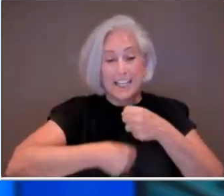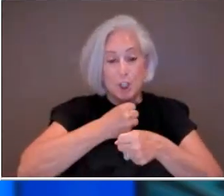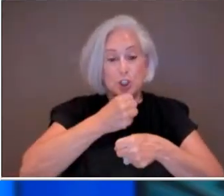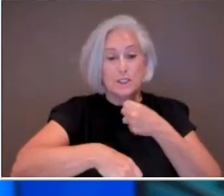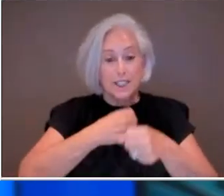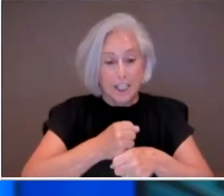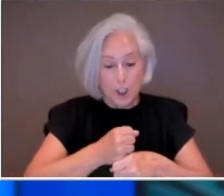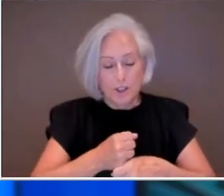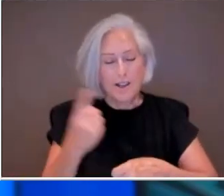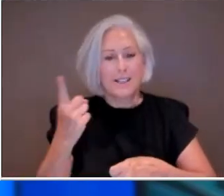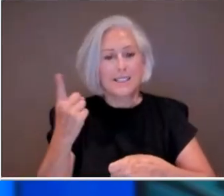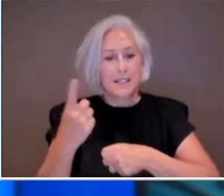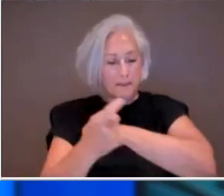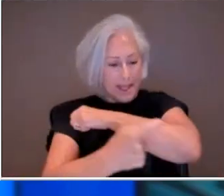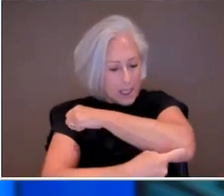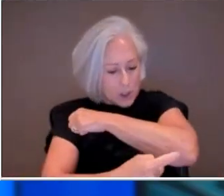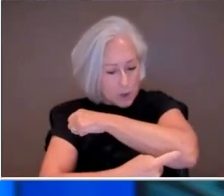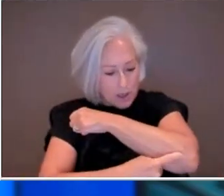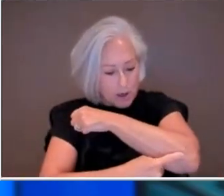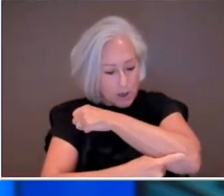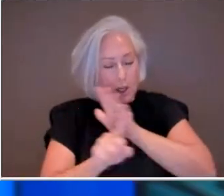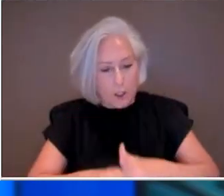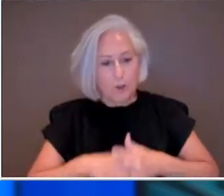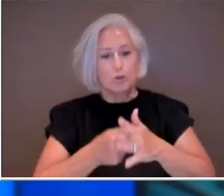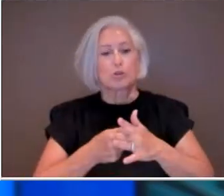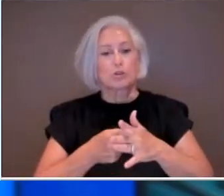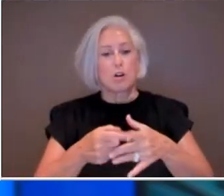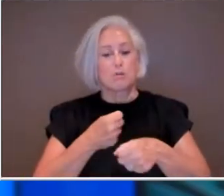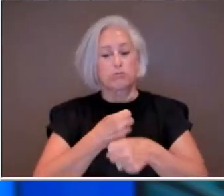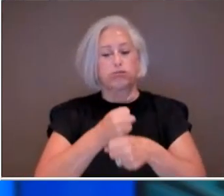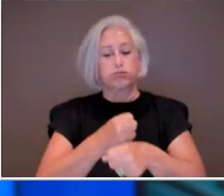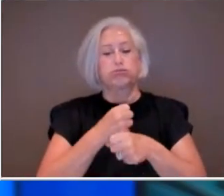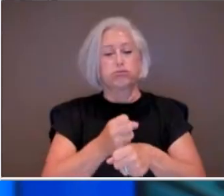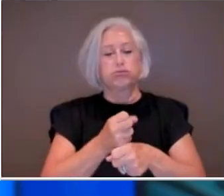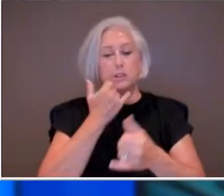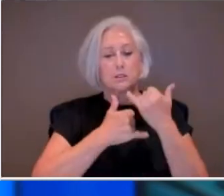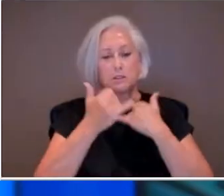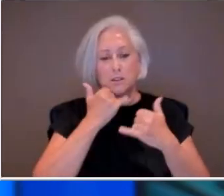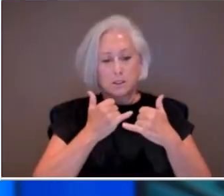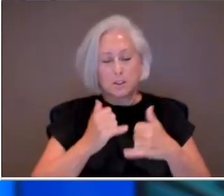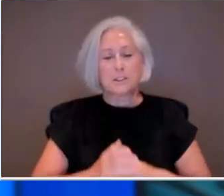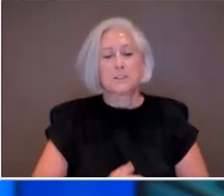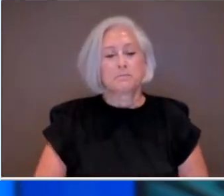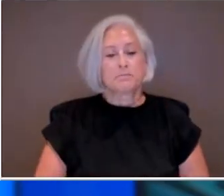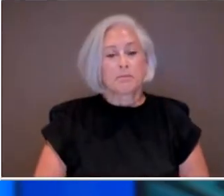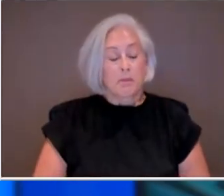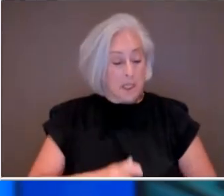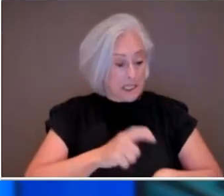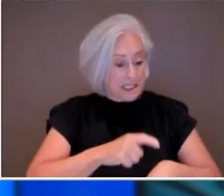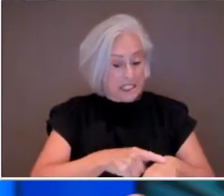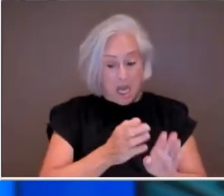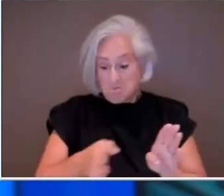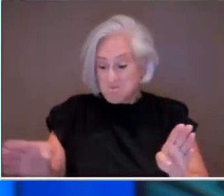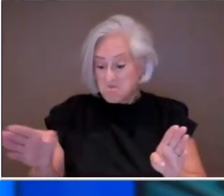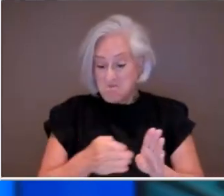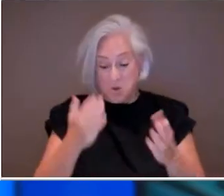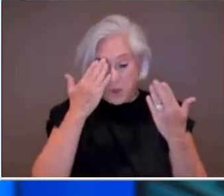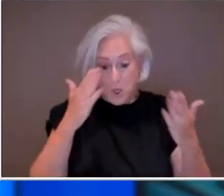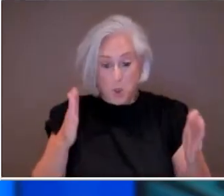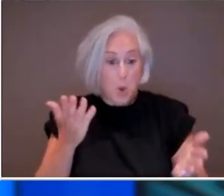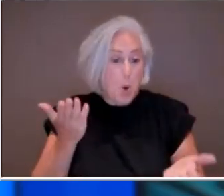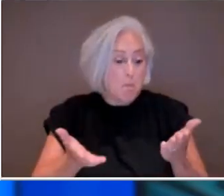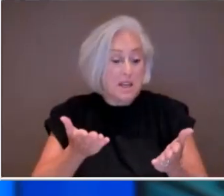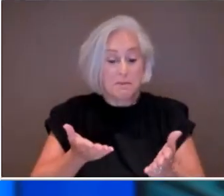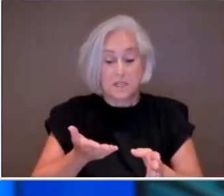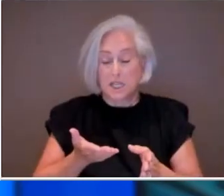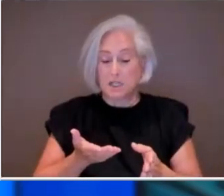and understand. So what exactly the time frame, we really don't know. Some people estimate maybe 10 years, 15 years that have been there.